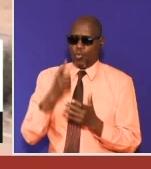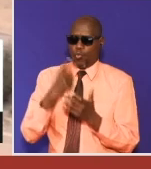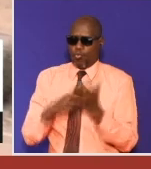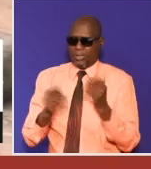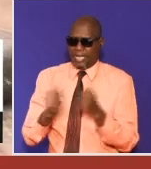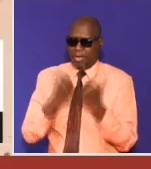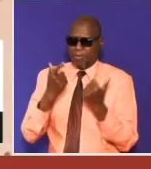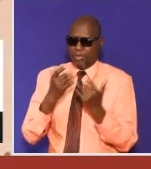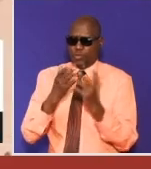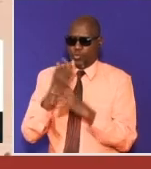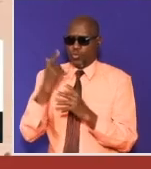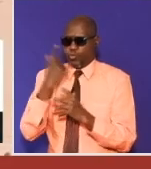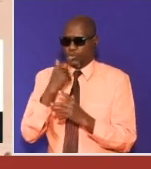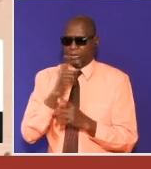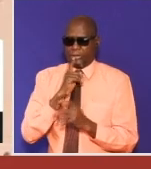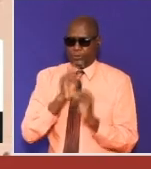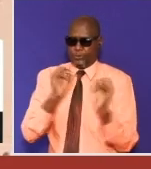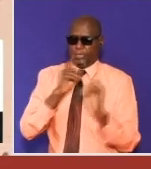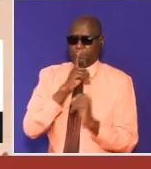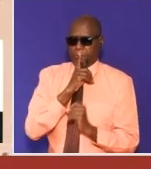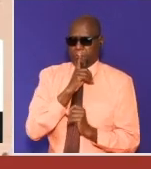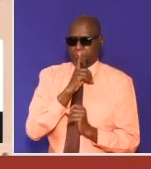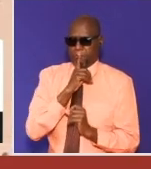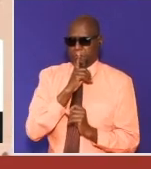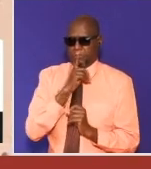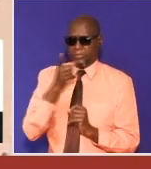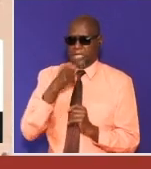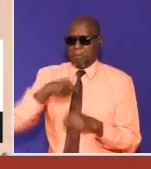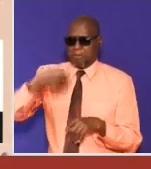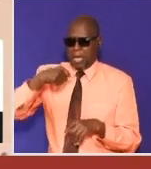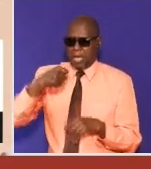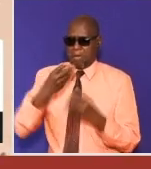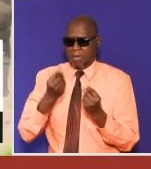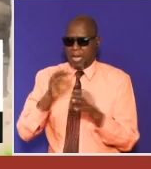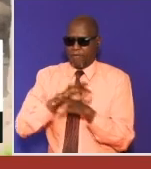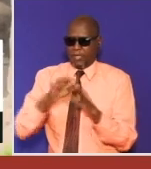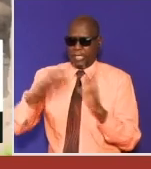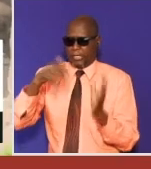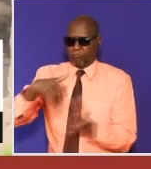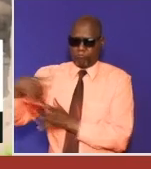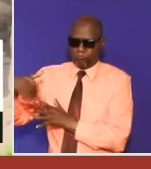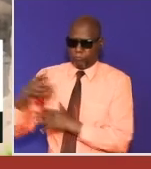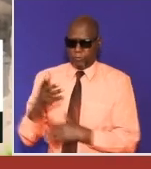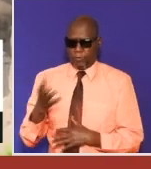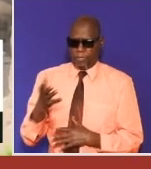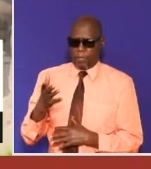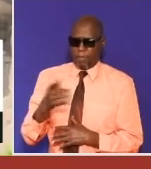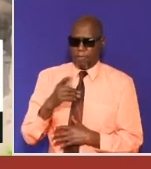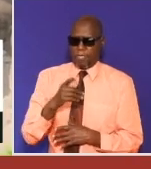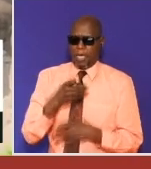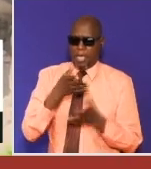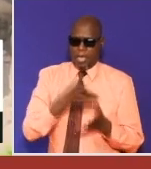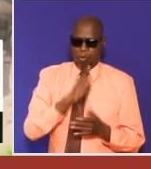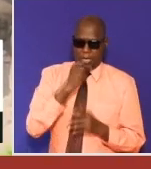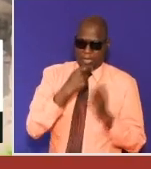by whom, Emily says that all her bags, money and everything were taken. Back home, her family is distressed that their daughter may